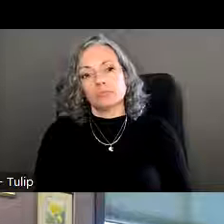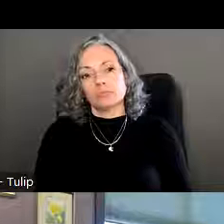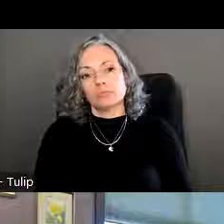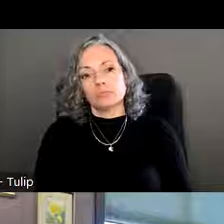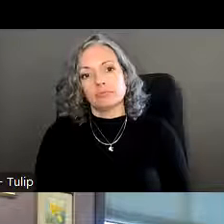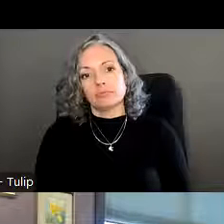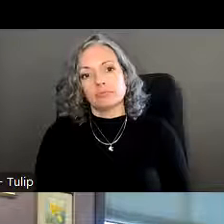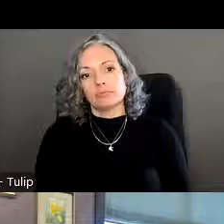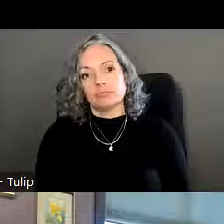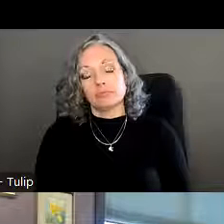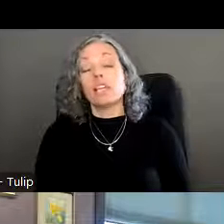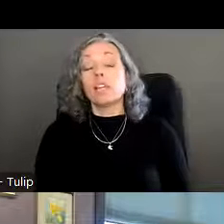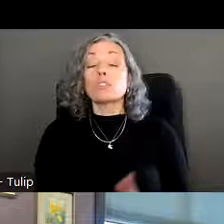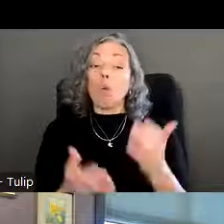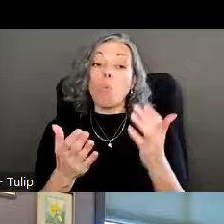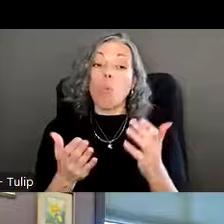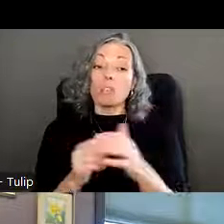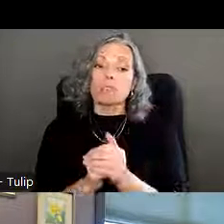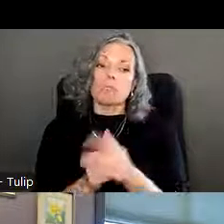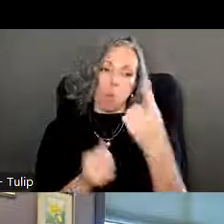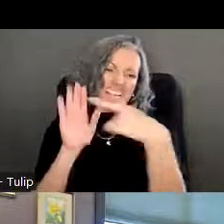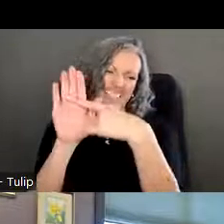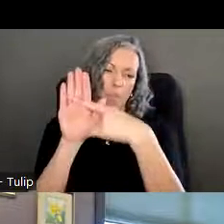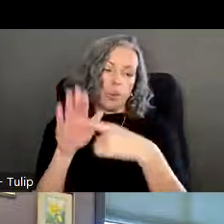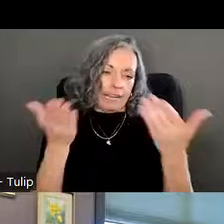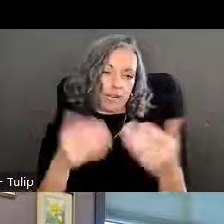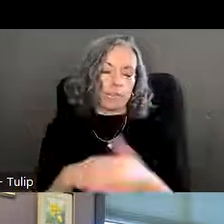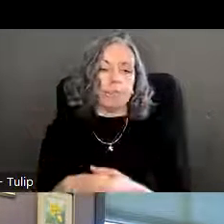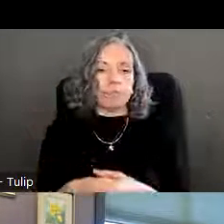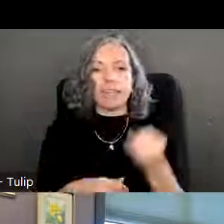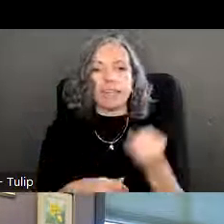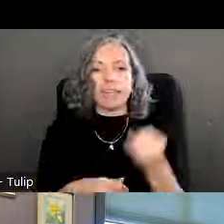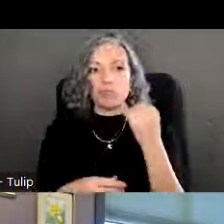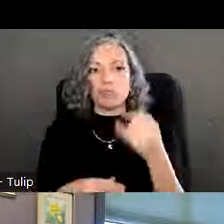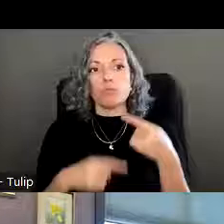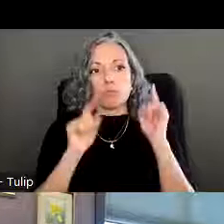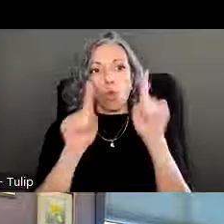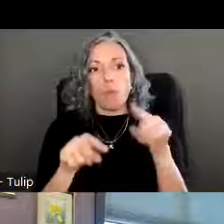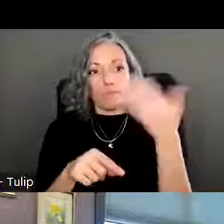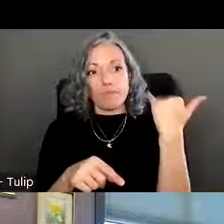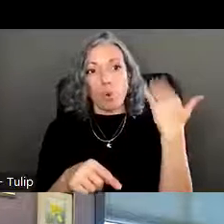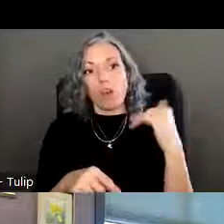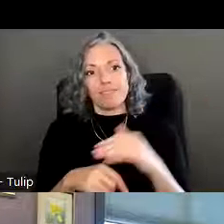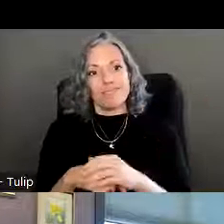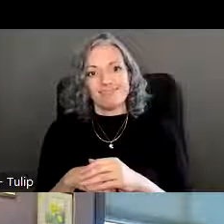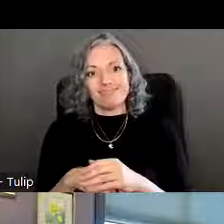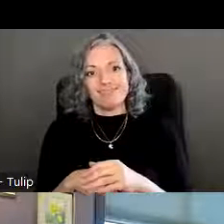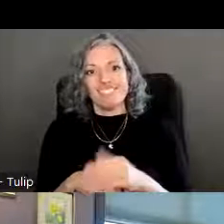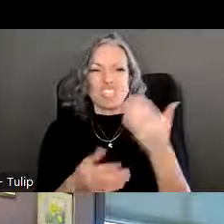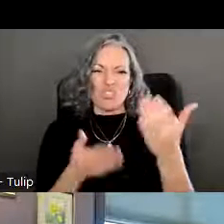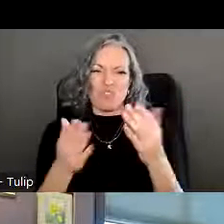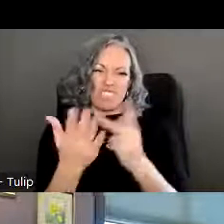So I just wanted to, this is an example. So if you've been to one adult day services program, you've been to one adult day services